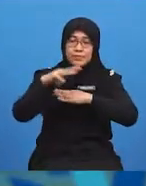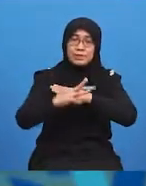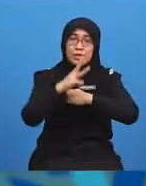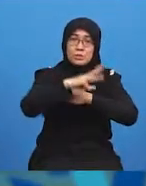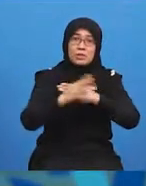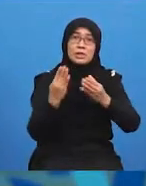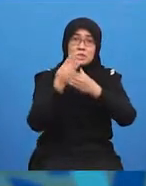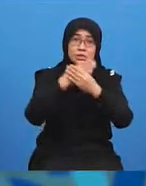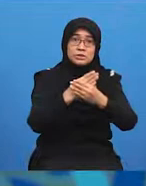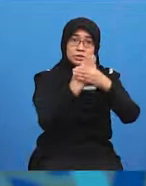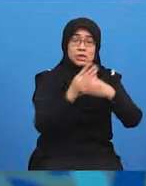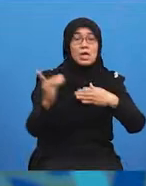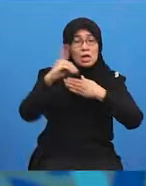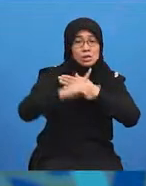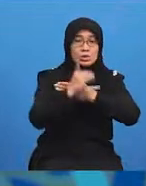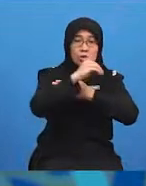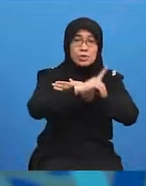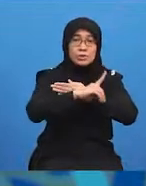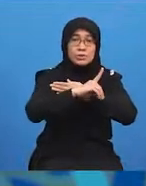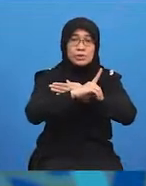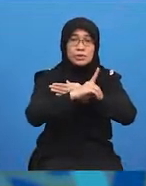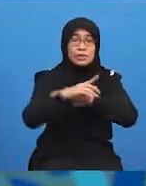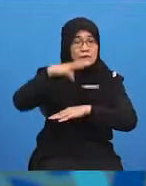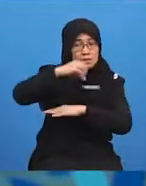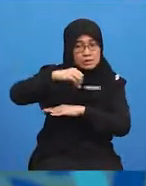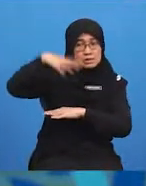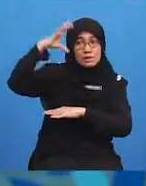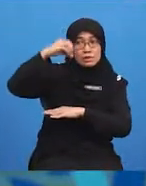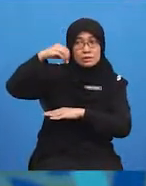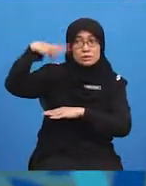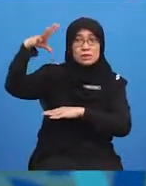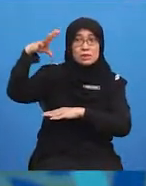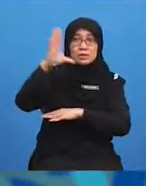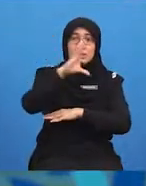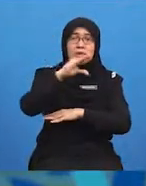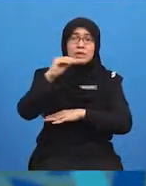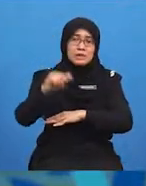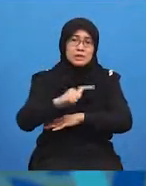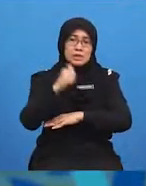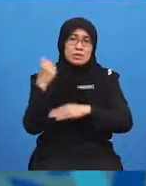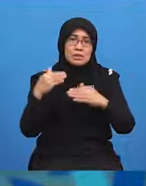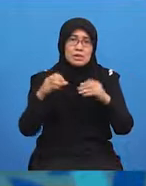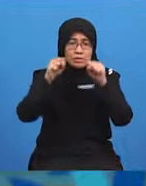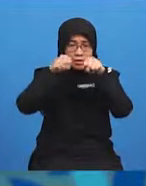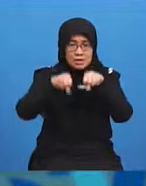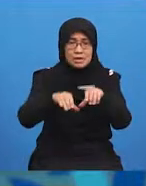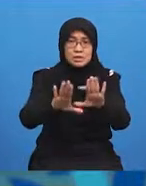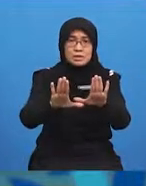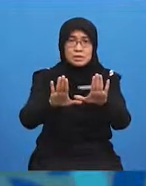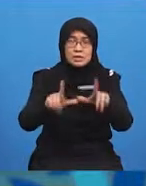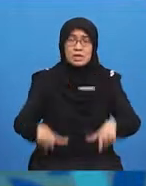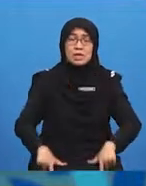sharks, dolphins, jellyfish, and other sea creatures live in a